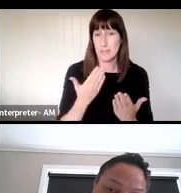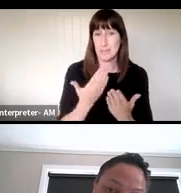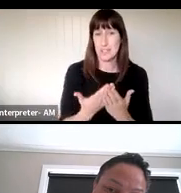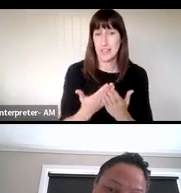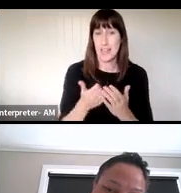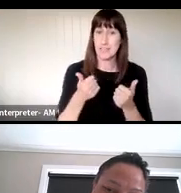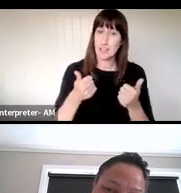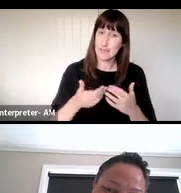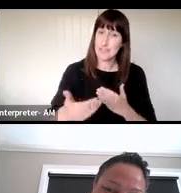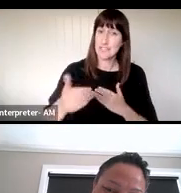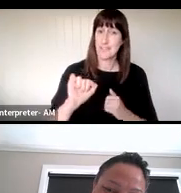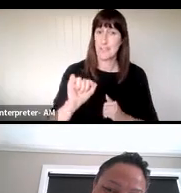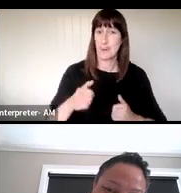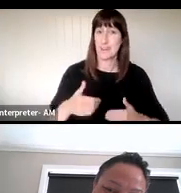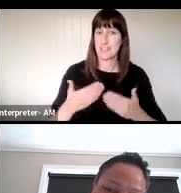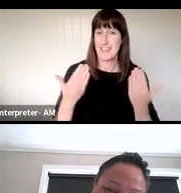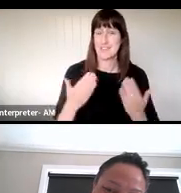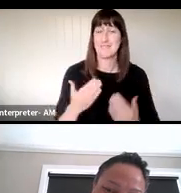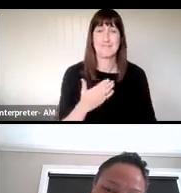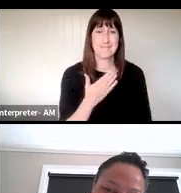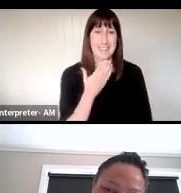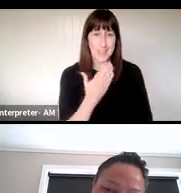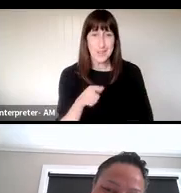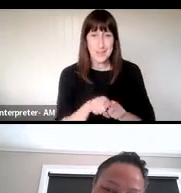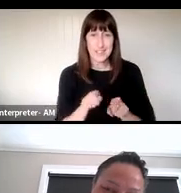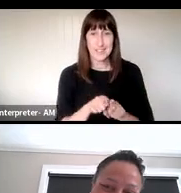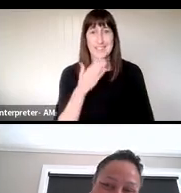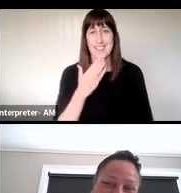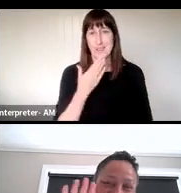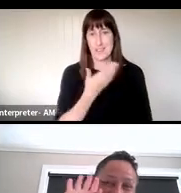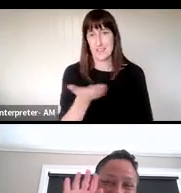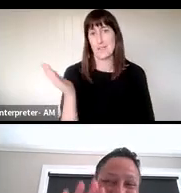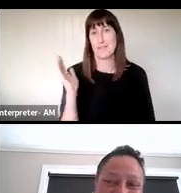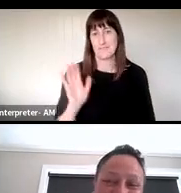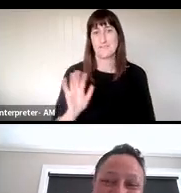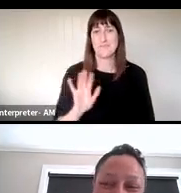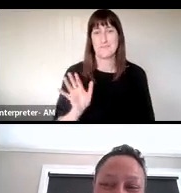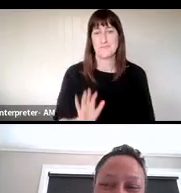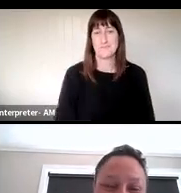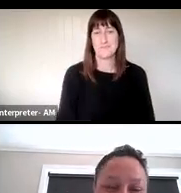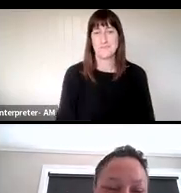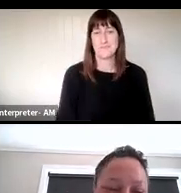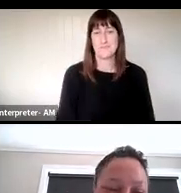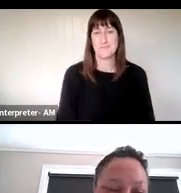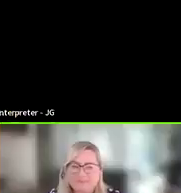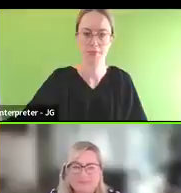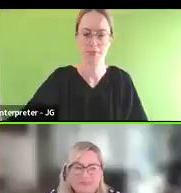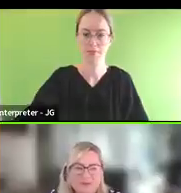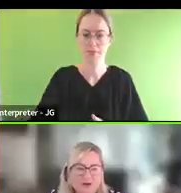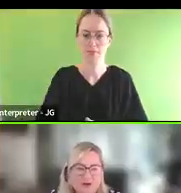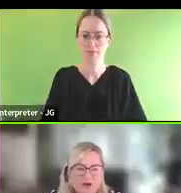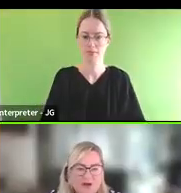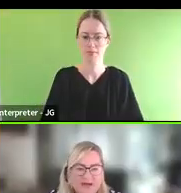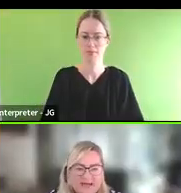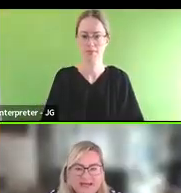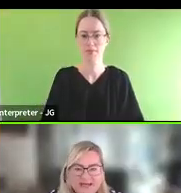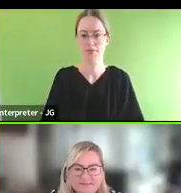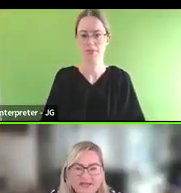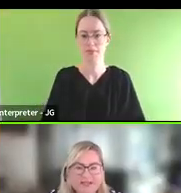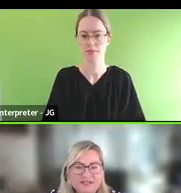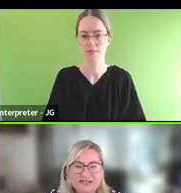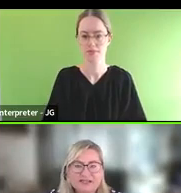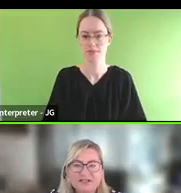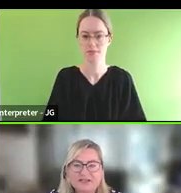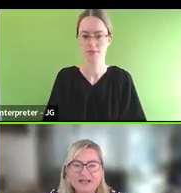rest of your day. You too. Thank you. Thank you. Ka kite. Ka kite. Now, I